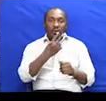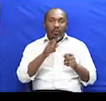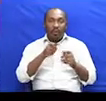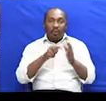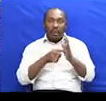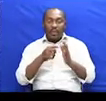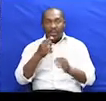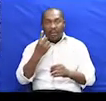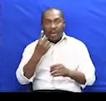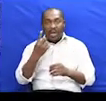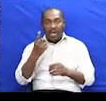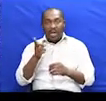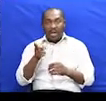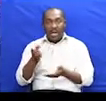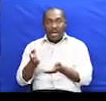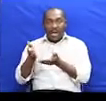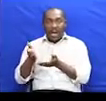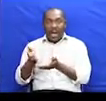2.12 gram in